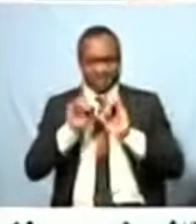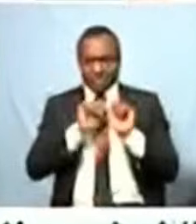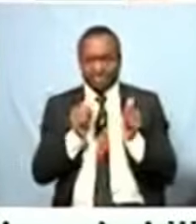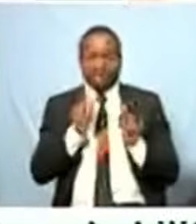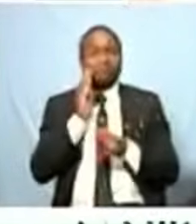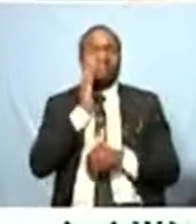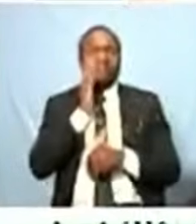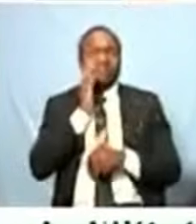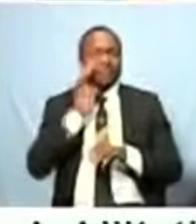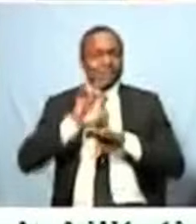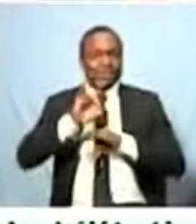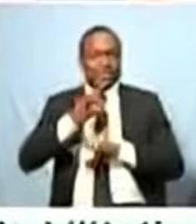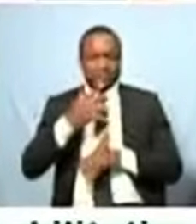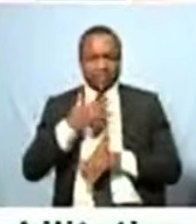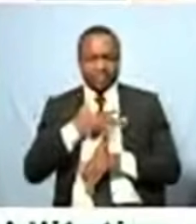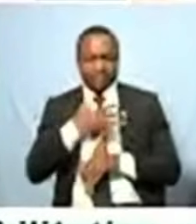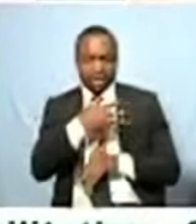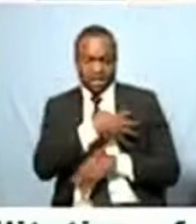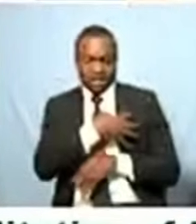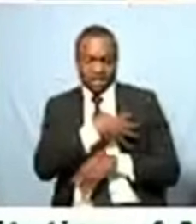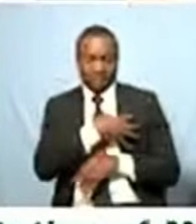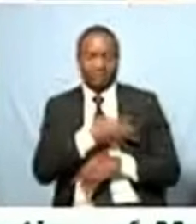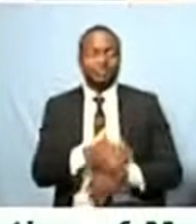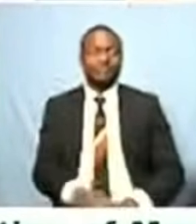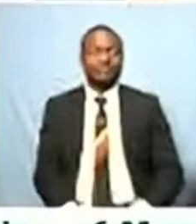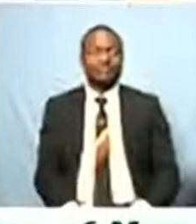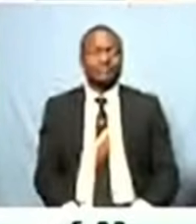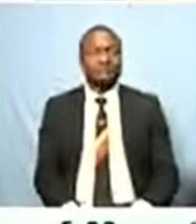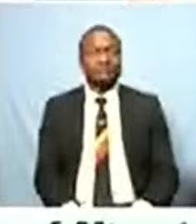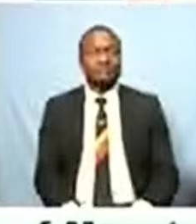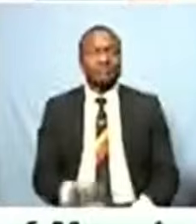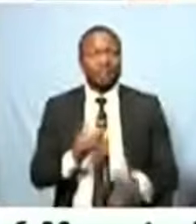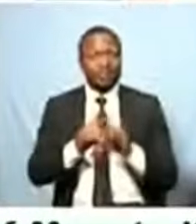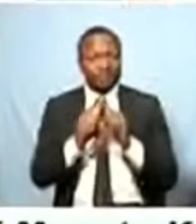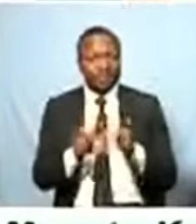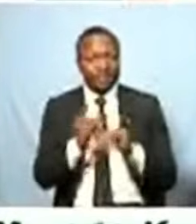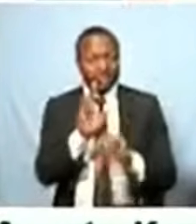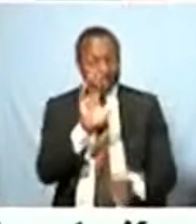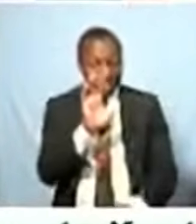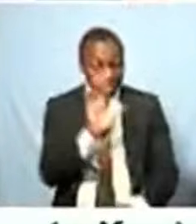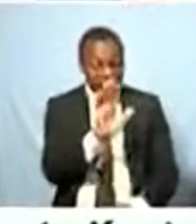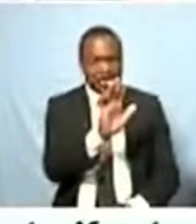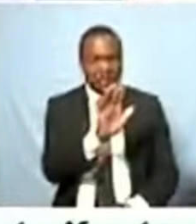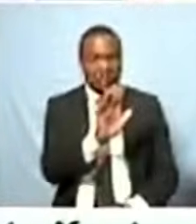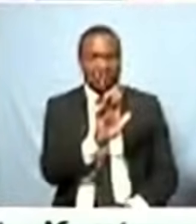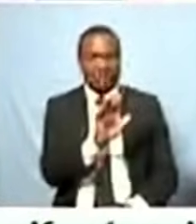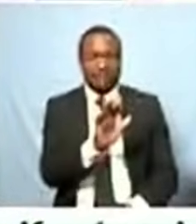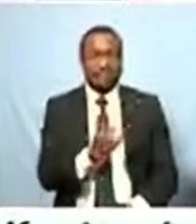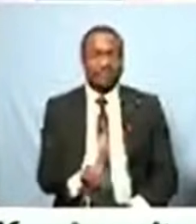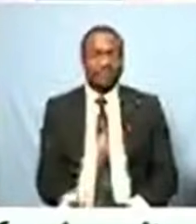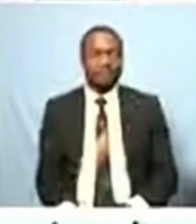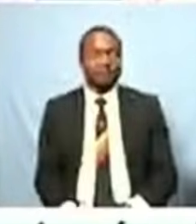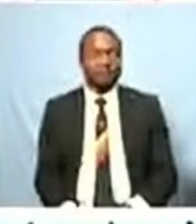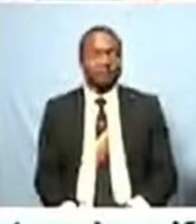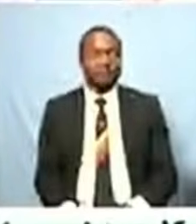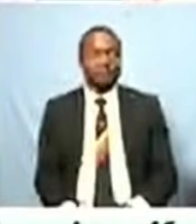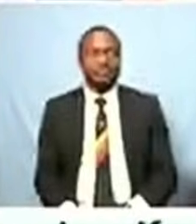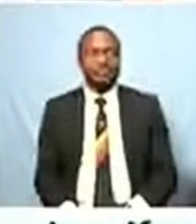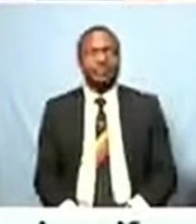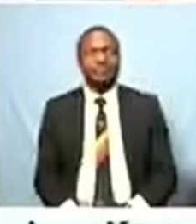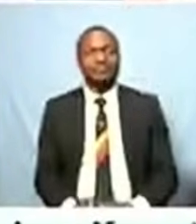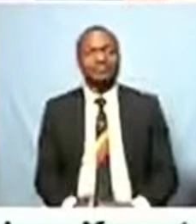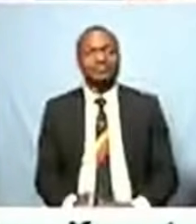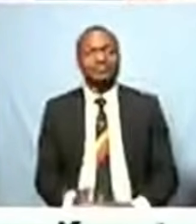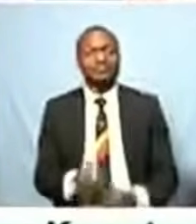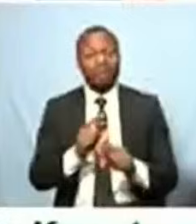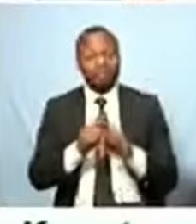think, touched my heart. You did extremely well. But in your, that's the admiring I was talking about.